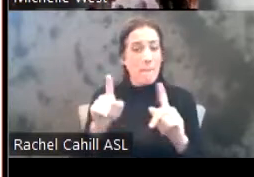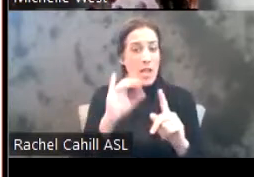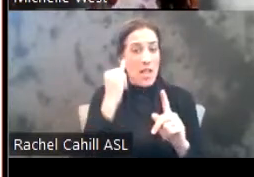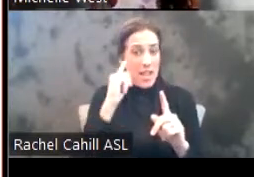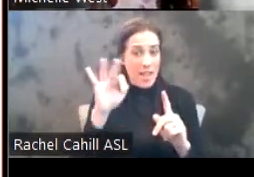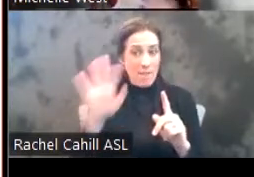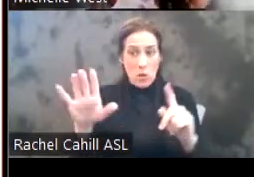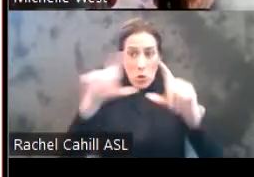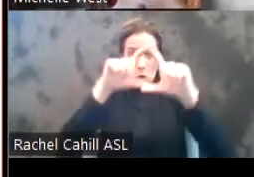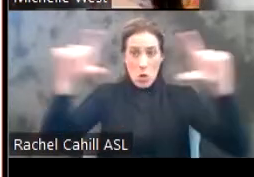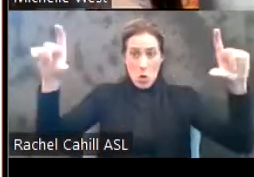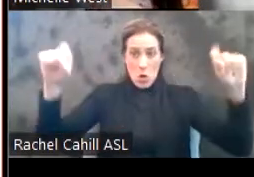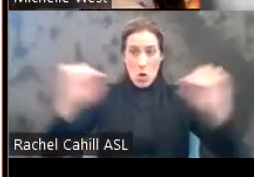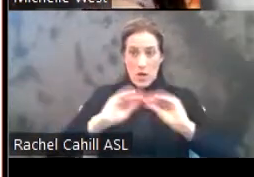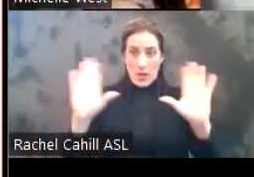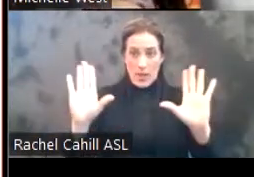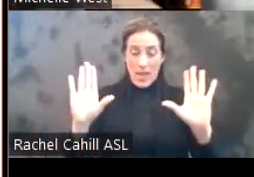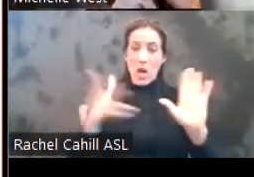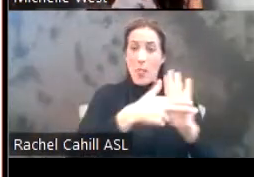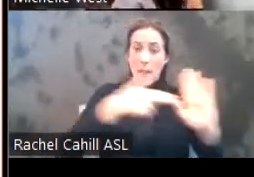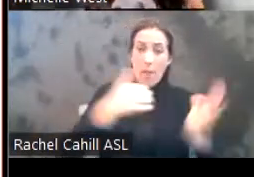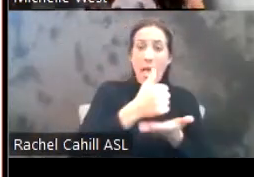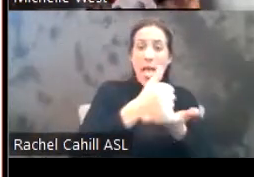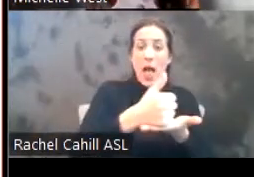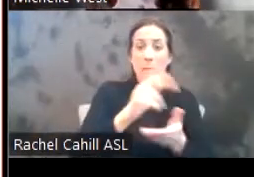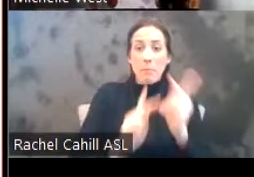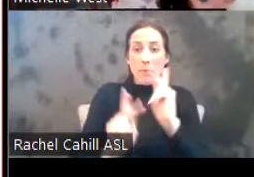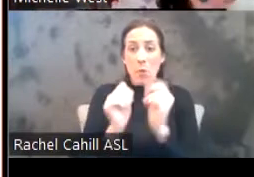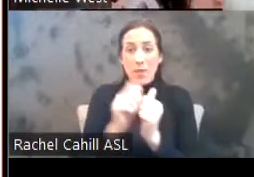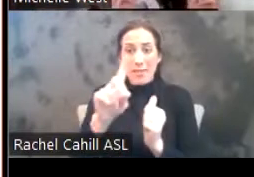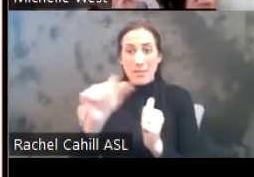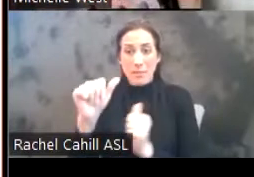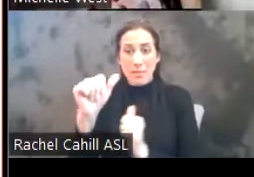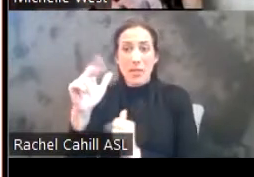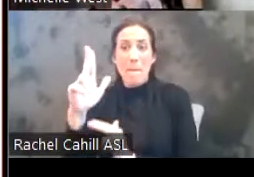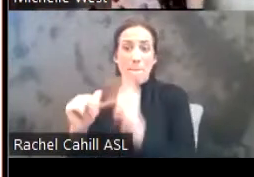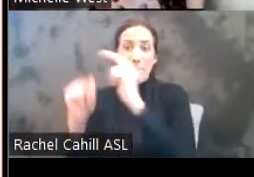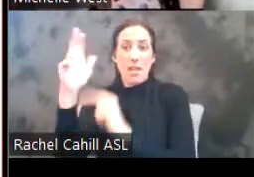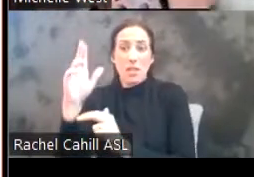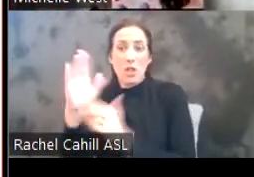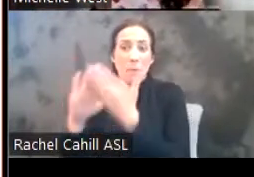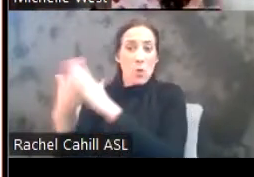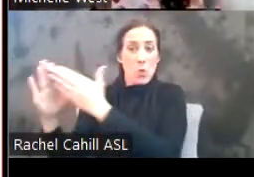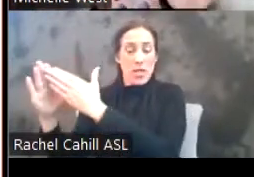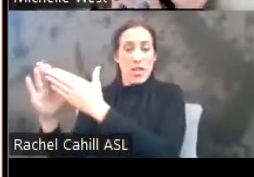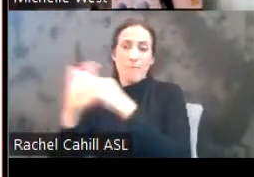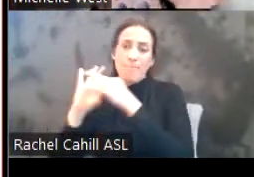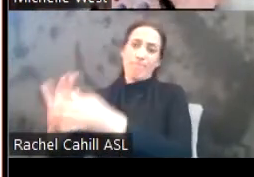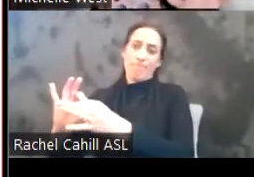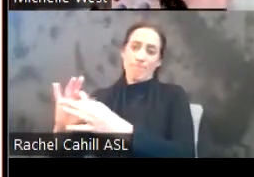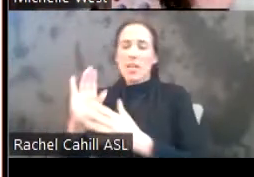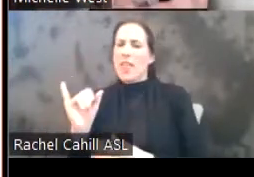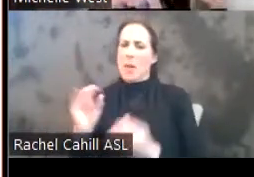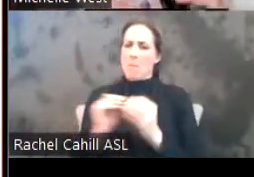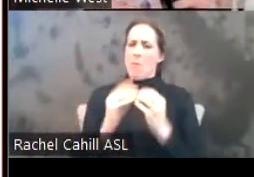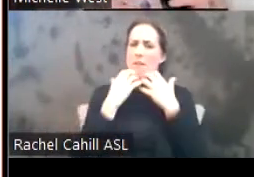and it says helping people with disabilities build community or something like that, then that would be more valuable for